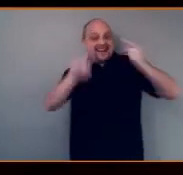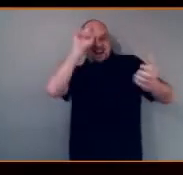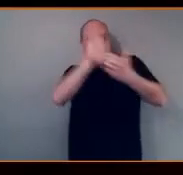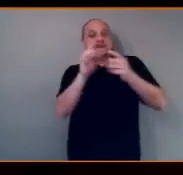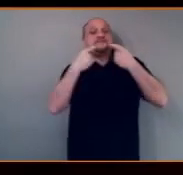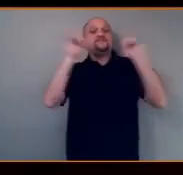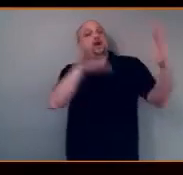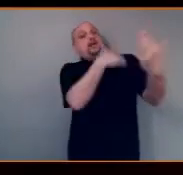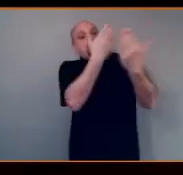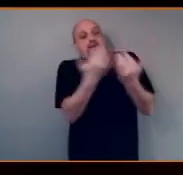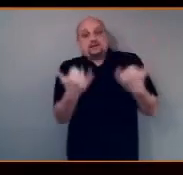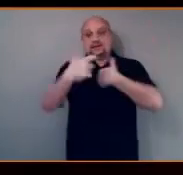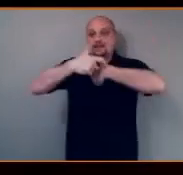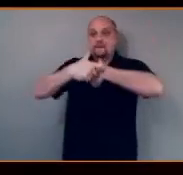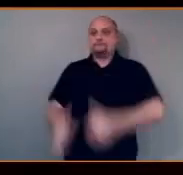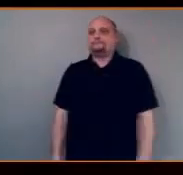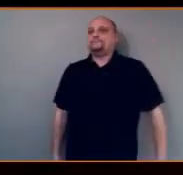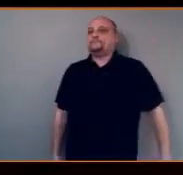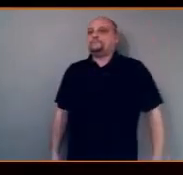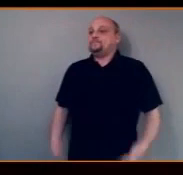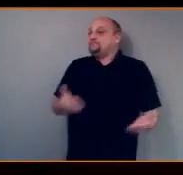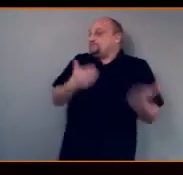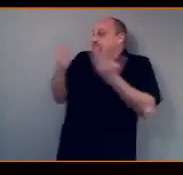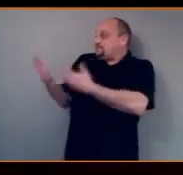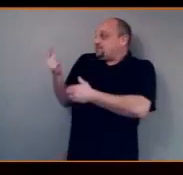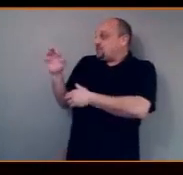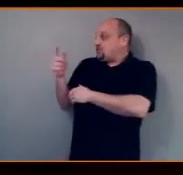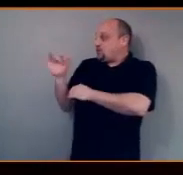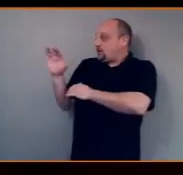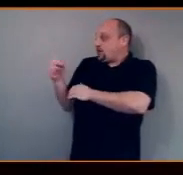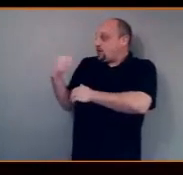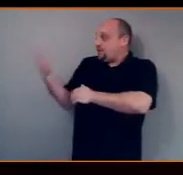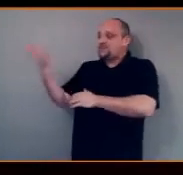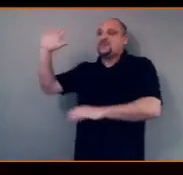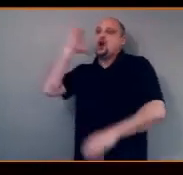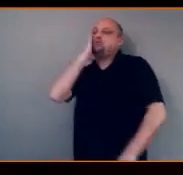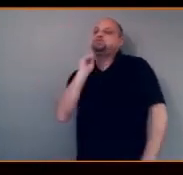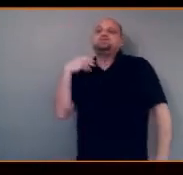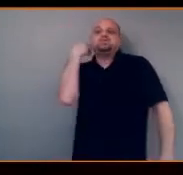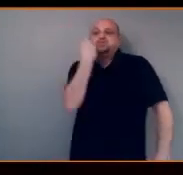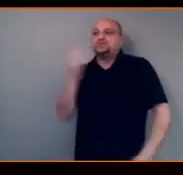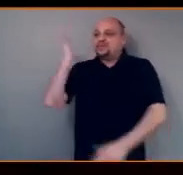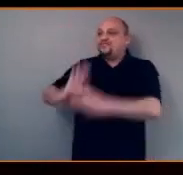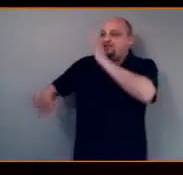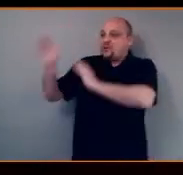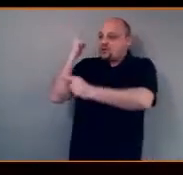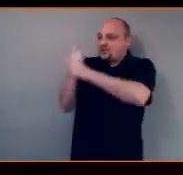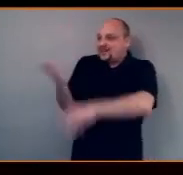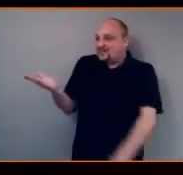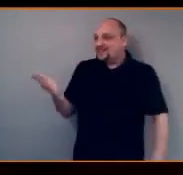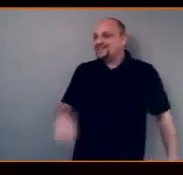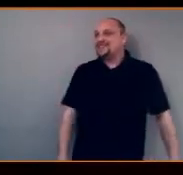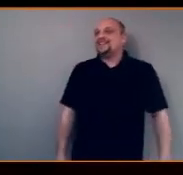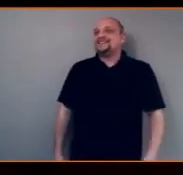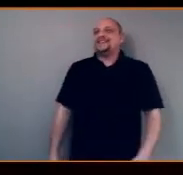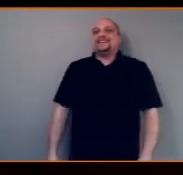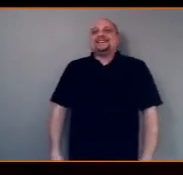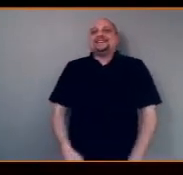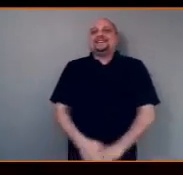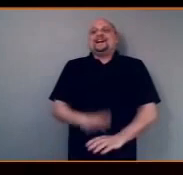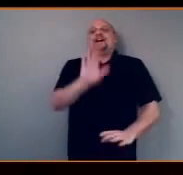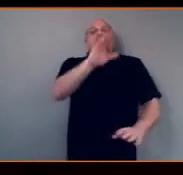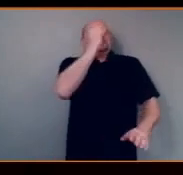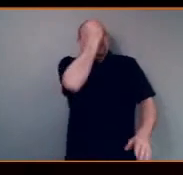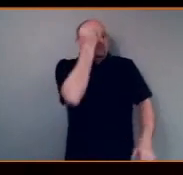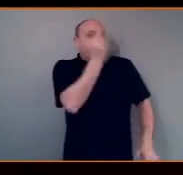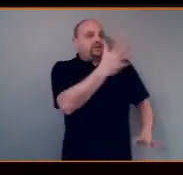now. Awesome. Gregorio, how do you feel? You're a veteran. You've done this before. What's going through your mind? Moo, I've